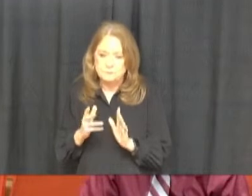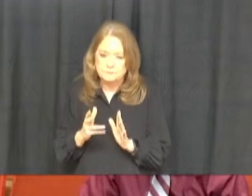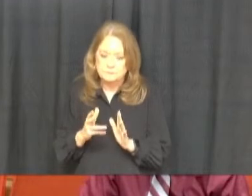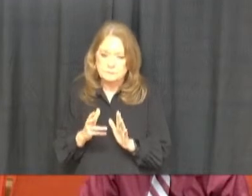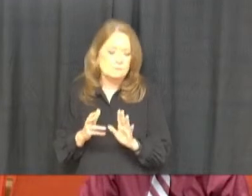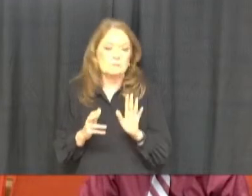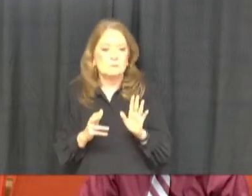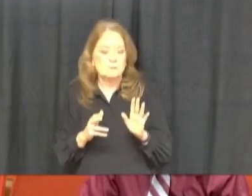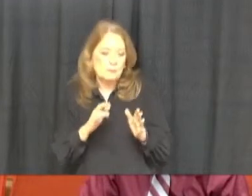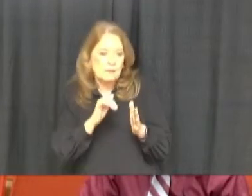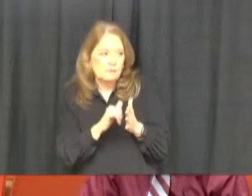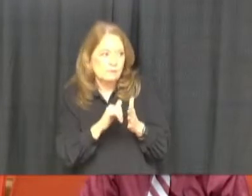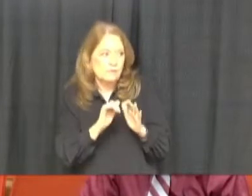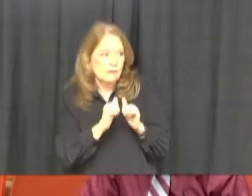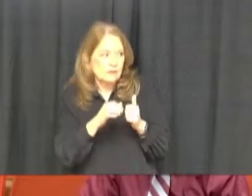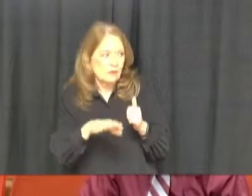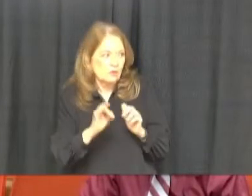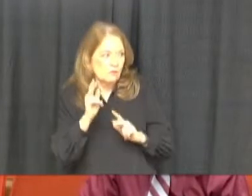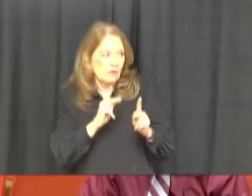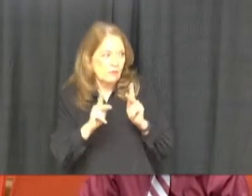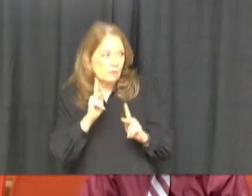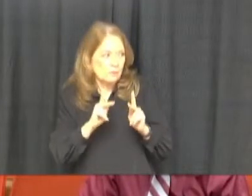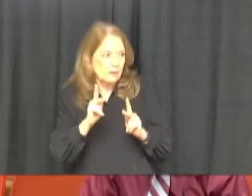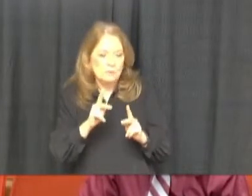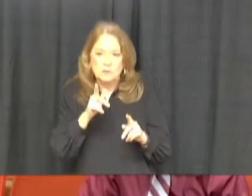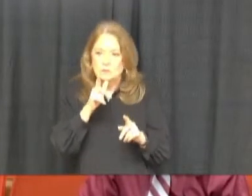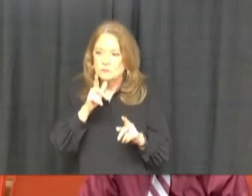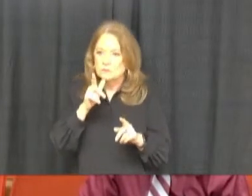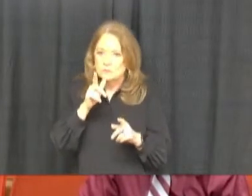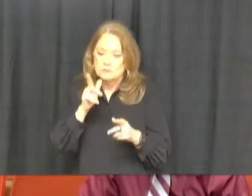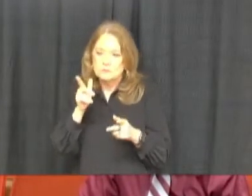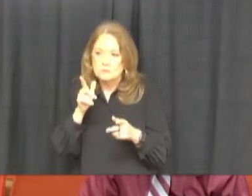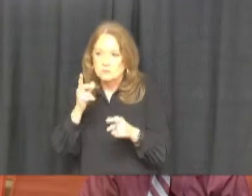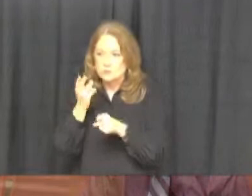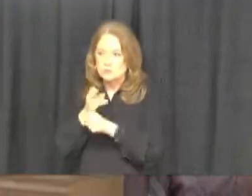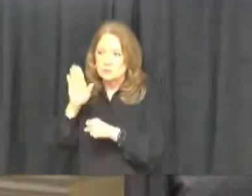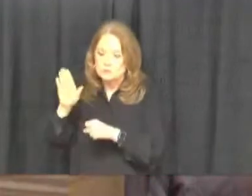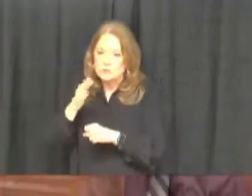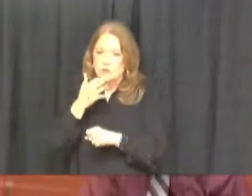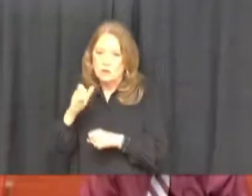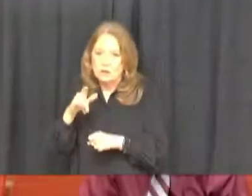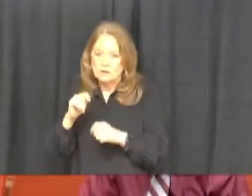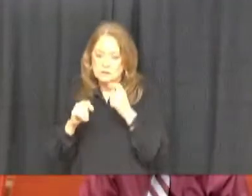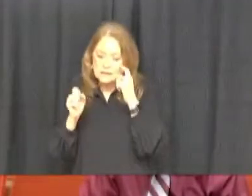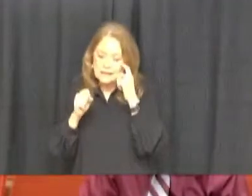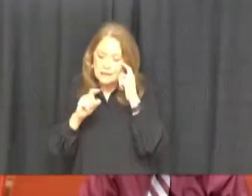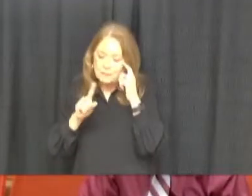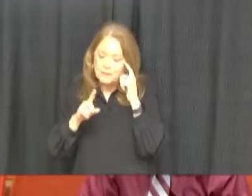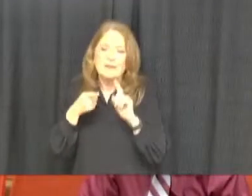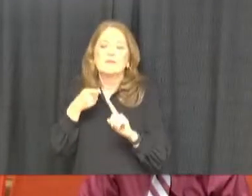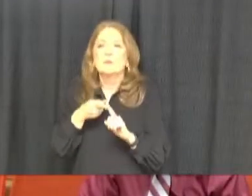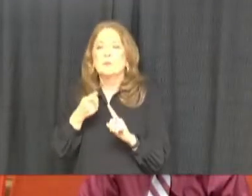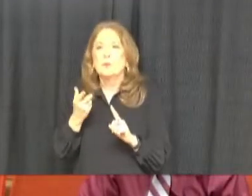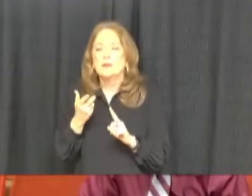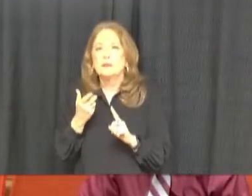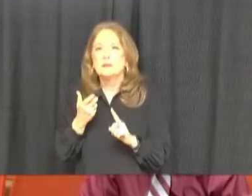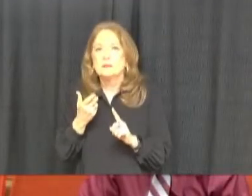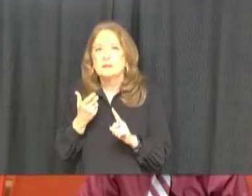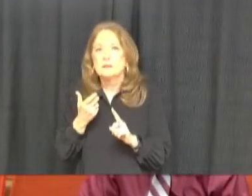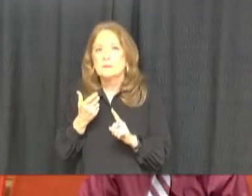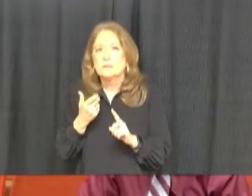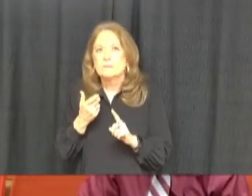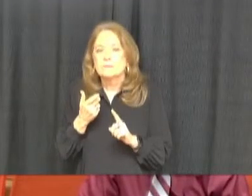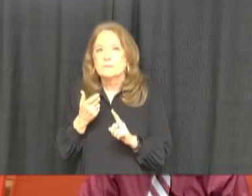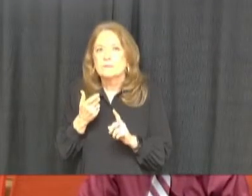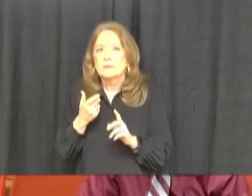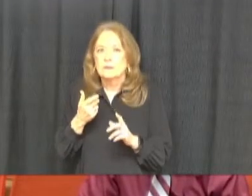I mean, that's how you found the people that have moved elsewhere, had gone out of our district. Yes. Here's the point, though. Chief